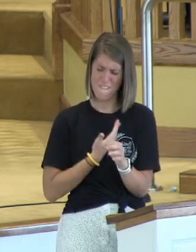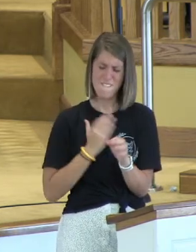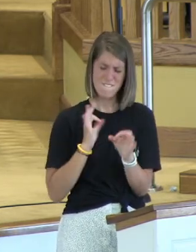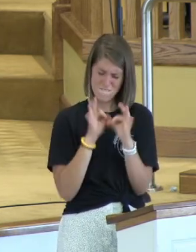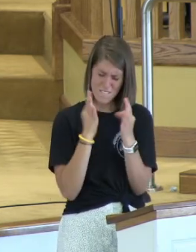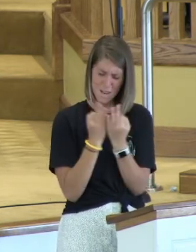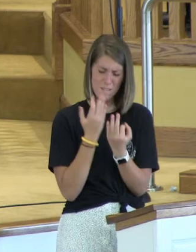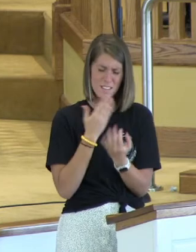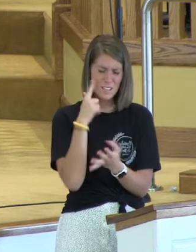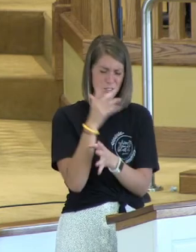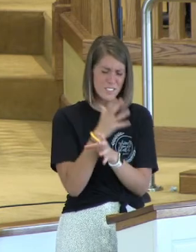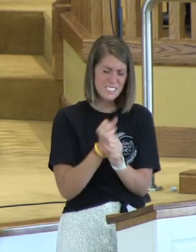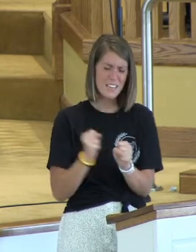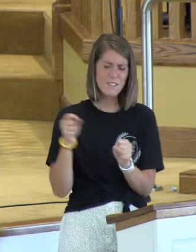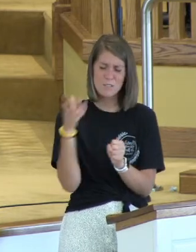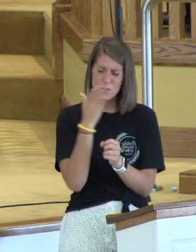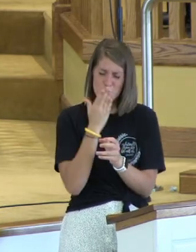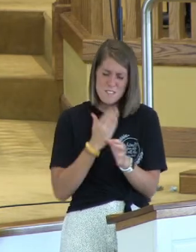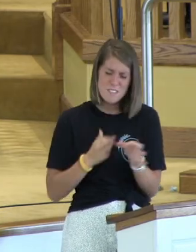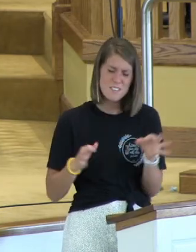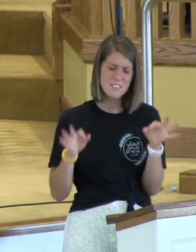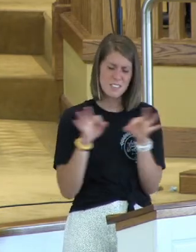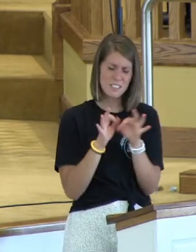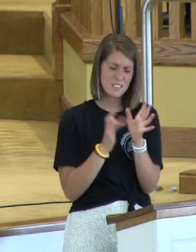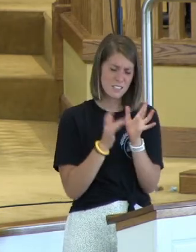Thank you for saving those precious Christians over there.